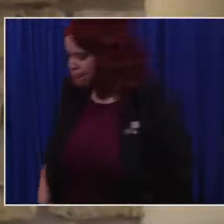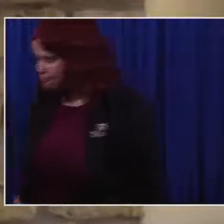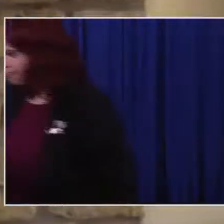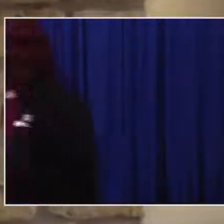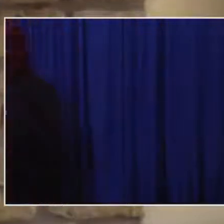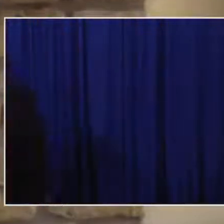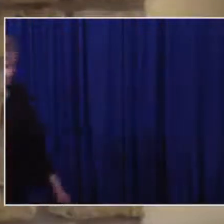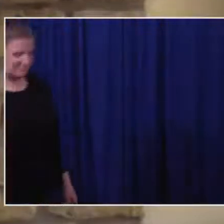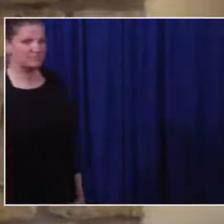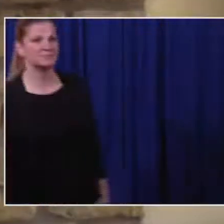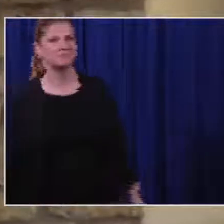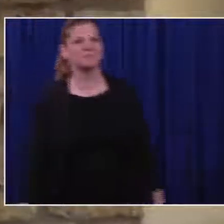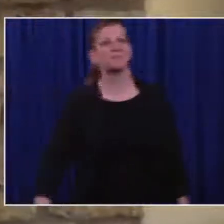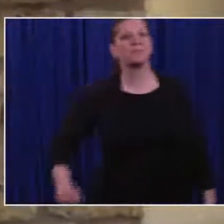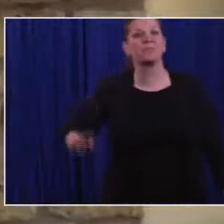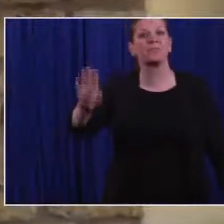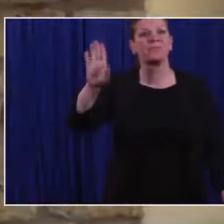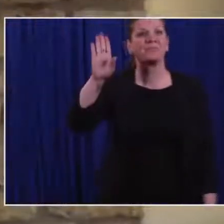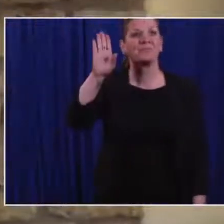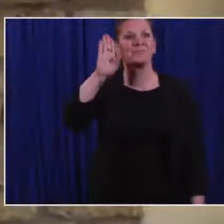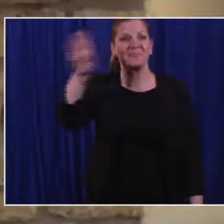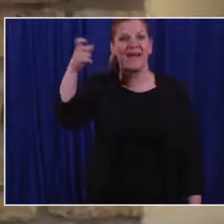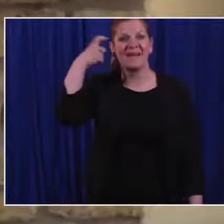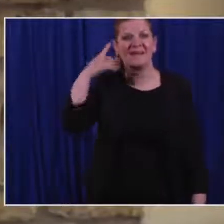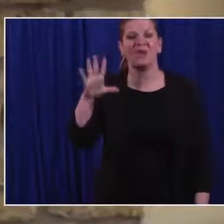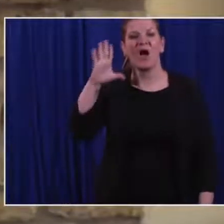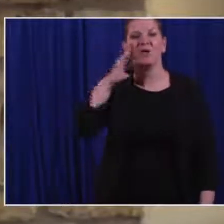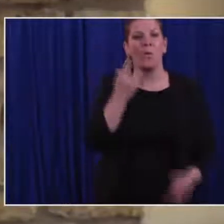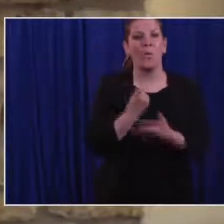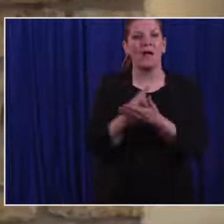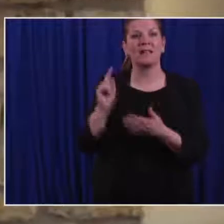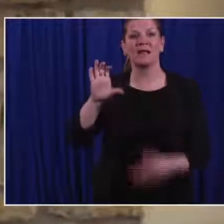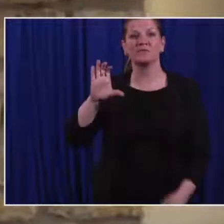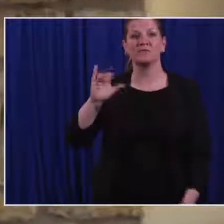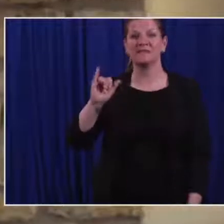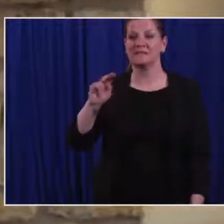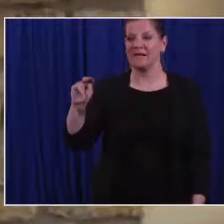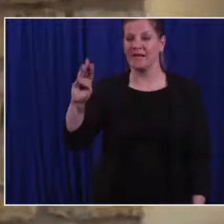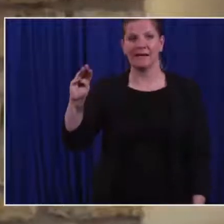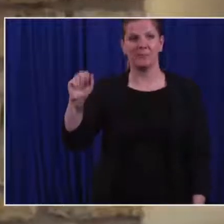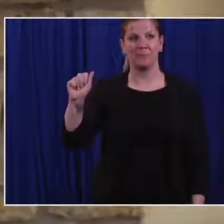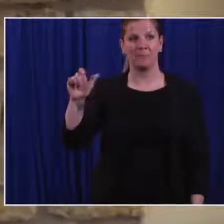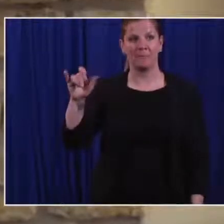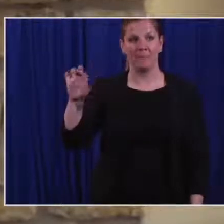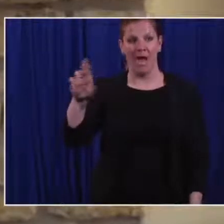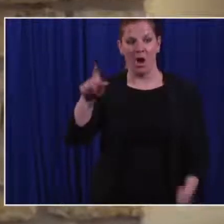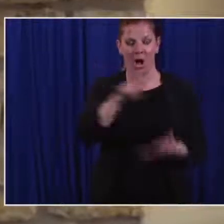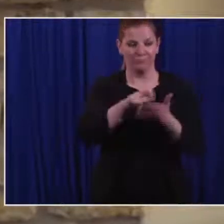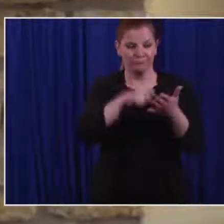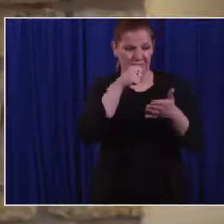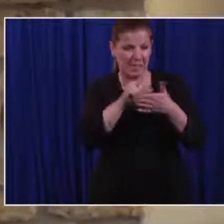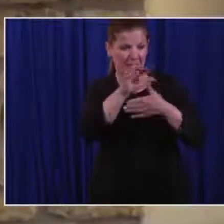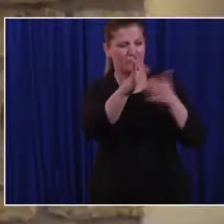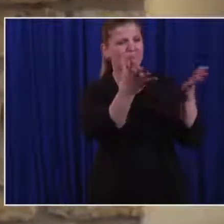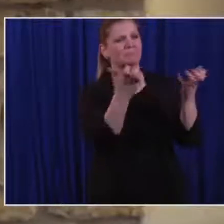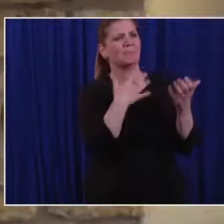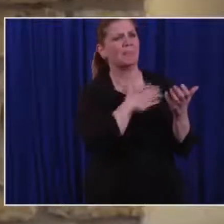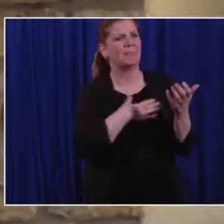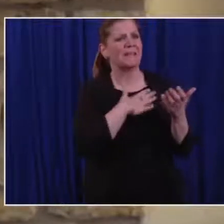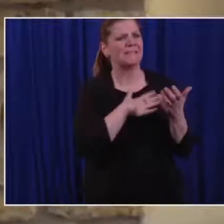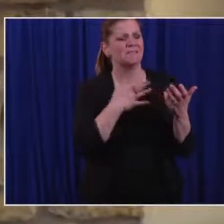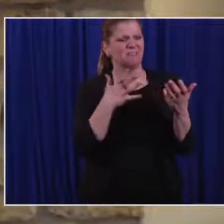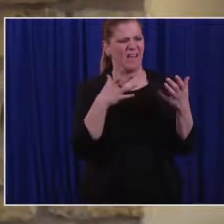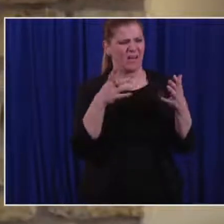Hi, Governor. Last week you received a letter from Cincinnati Mayor John Cranley, and he urged you to get rid of age requirements for vaccines and